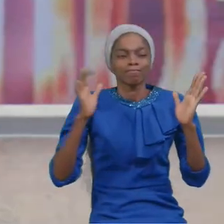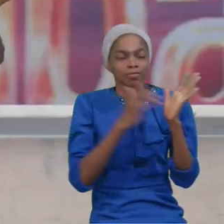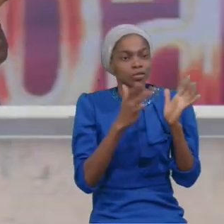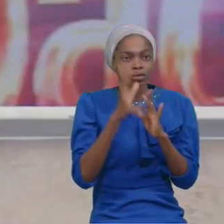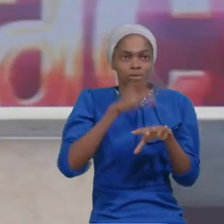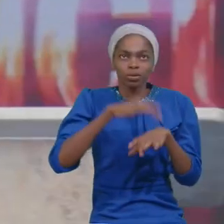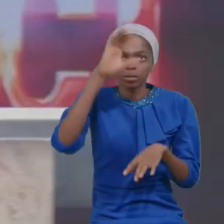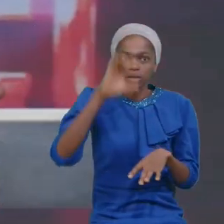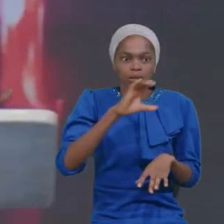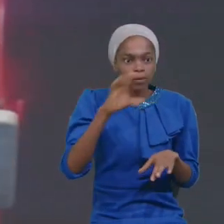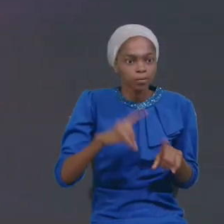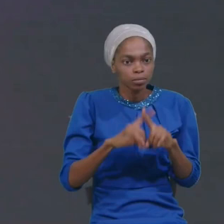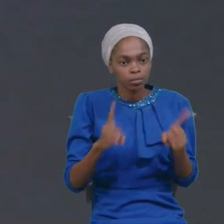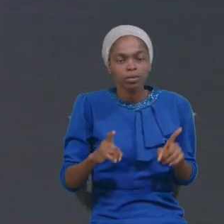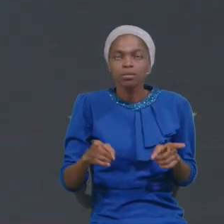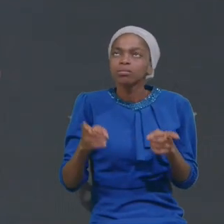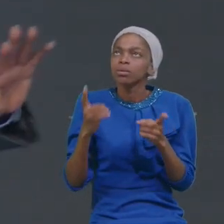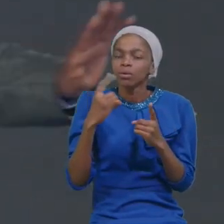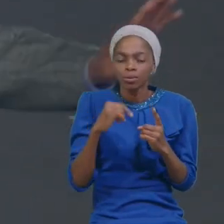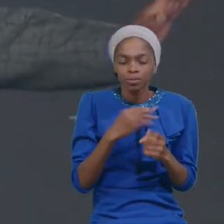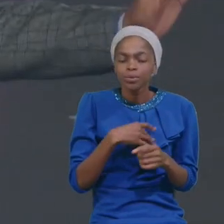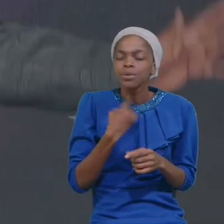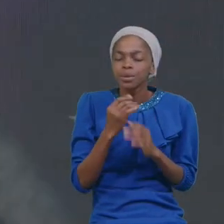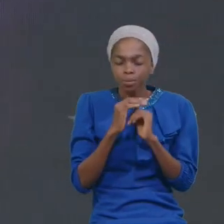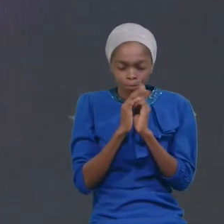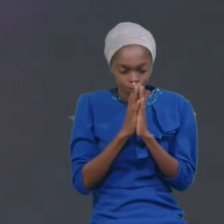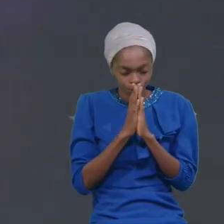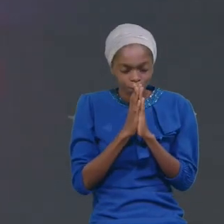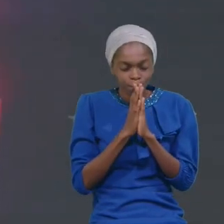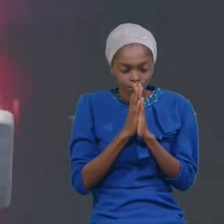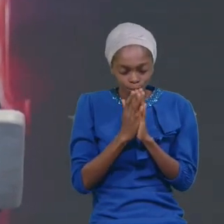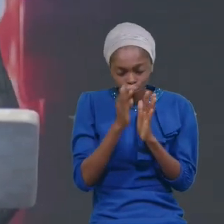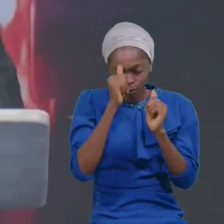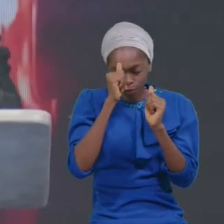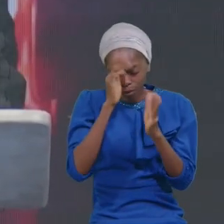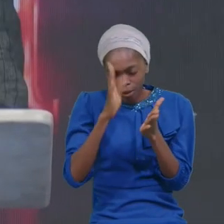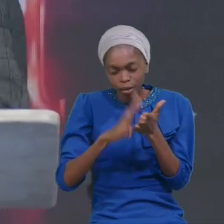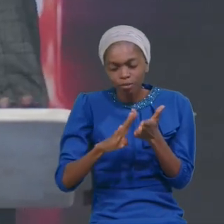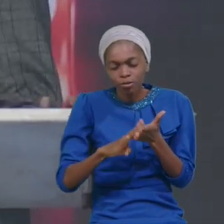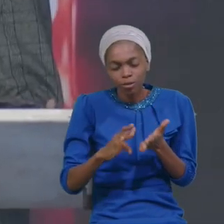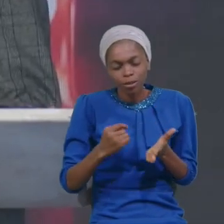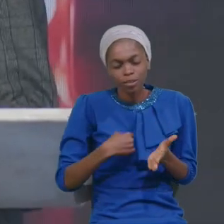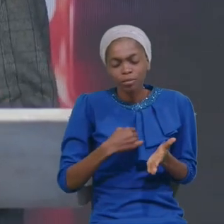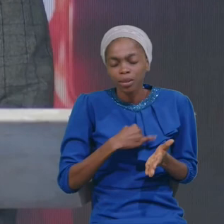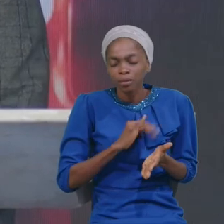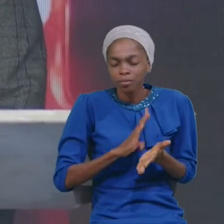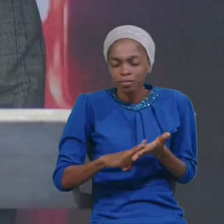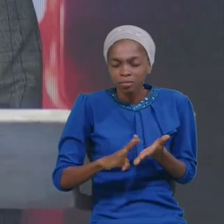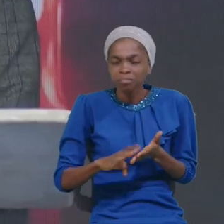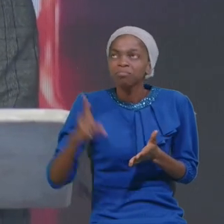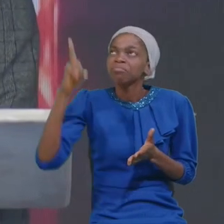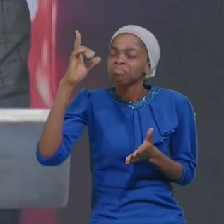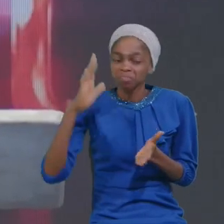He forgiveth all thine iniquities. And he never remembers